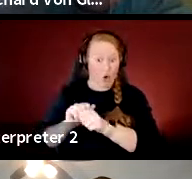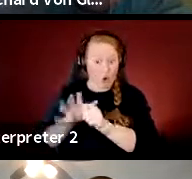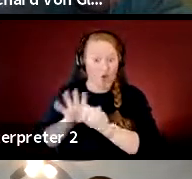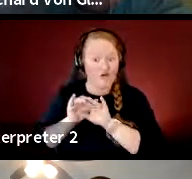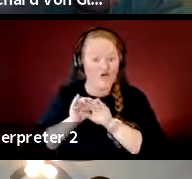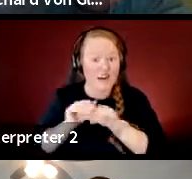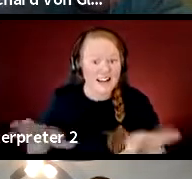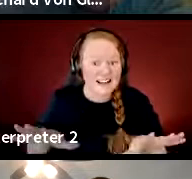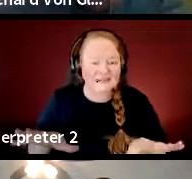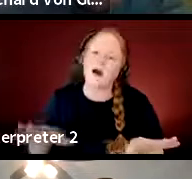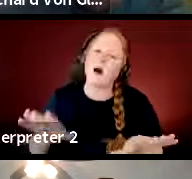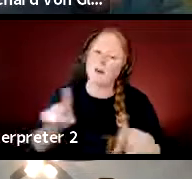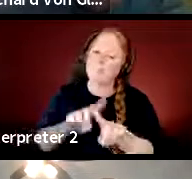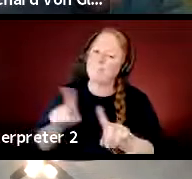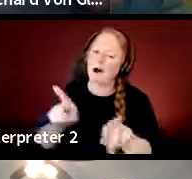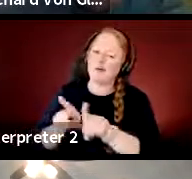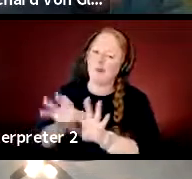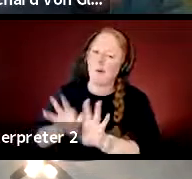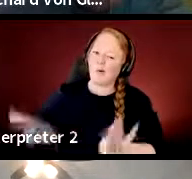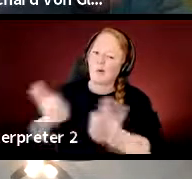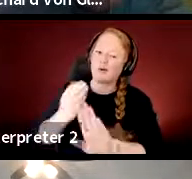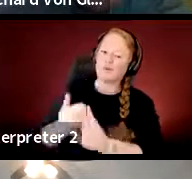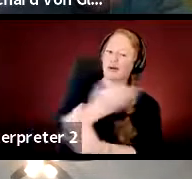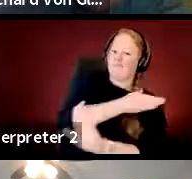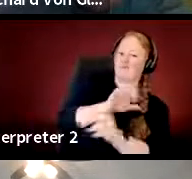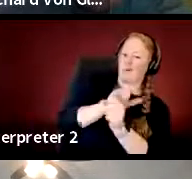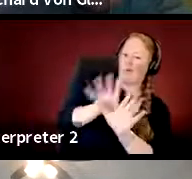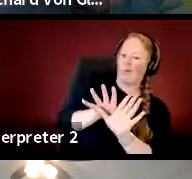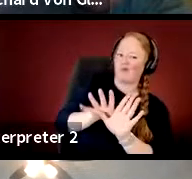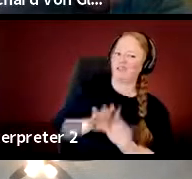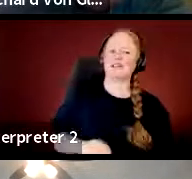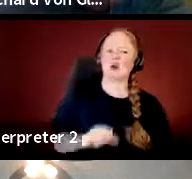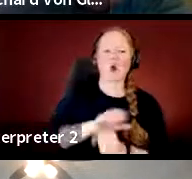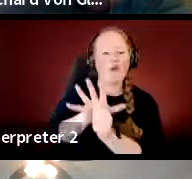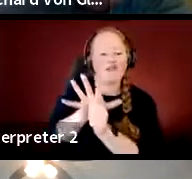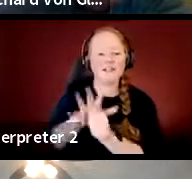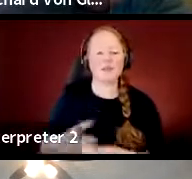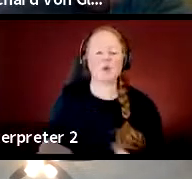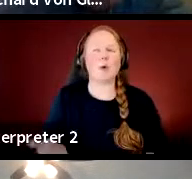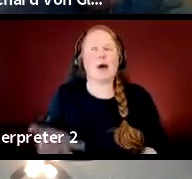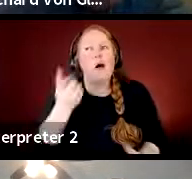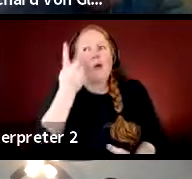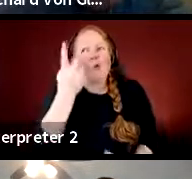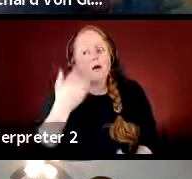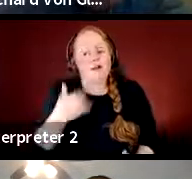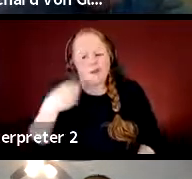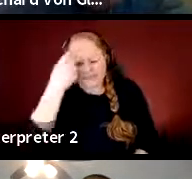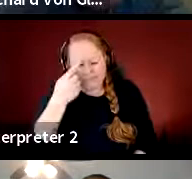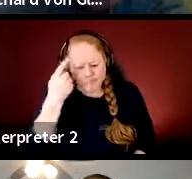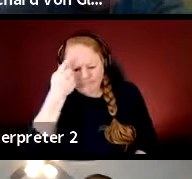One of the things that I was wondering is, especially in light of some of the